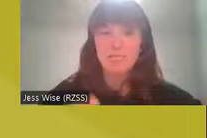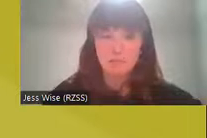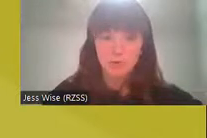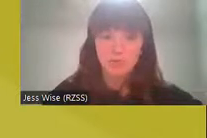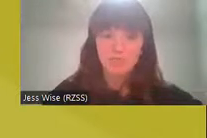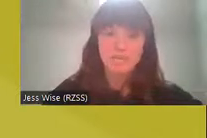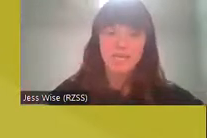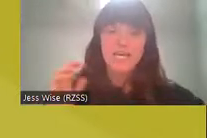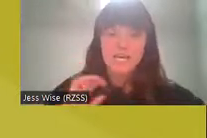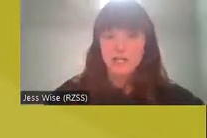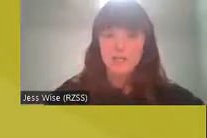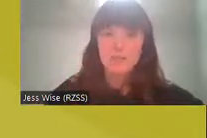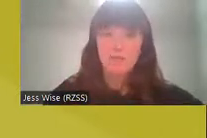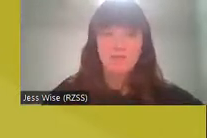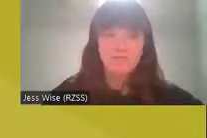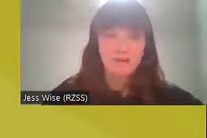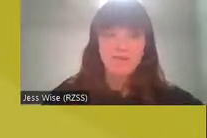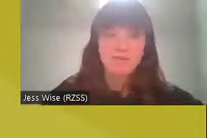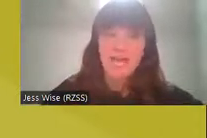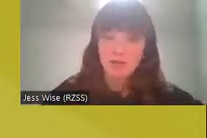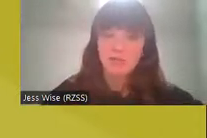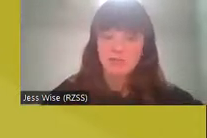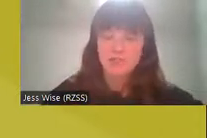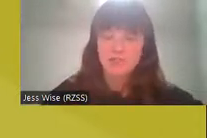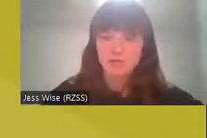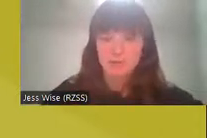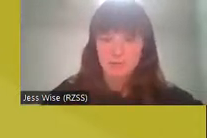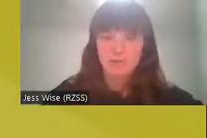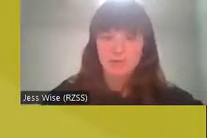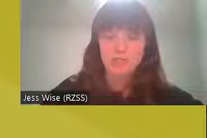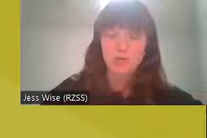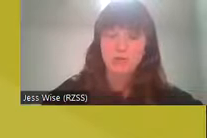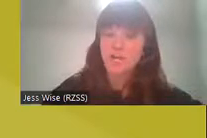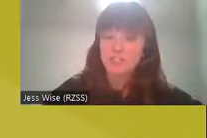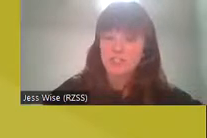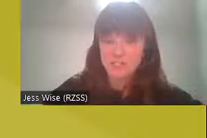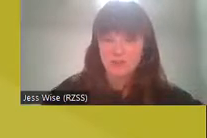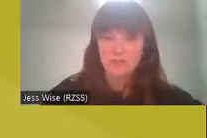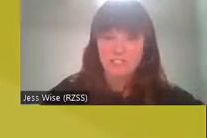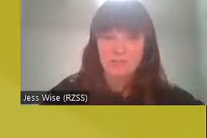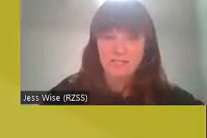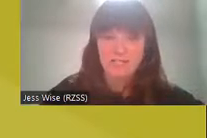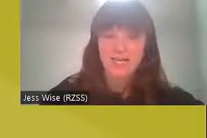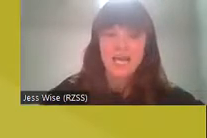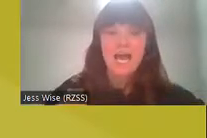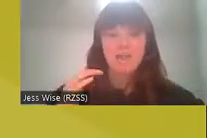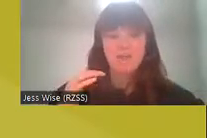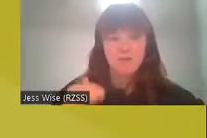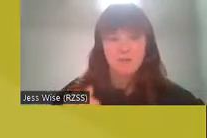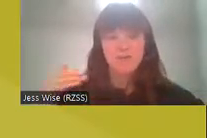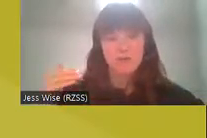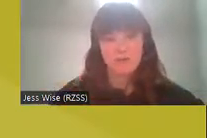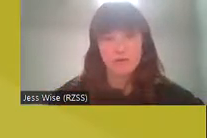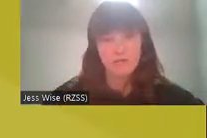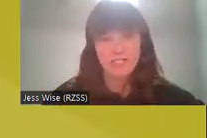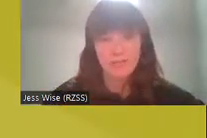is really important. Include people, invite them to help solve the problems that you're, or the challenges that you're anticipating, and then